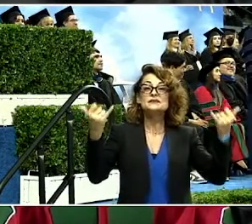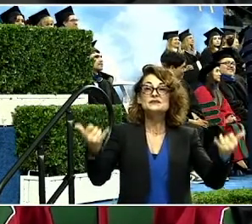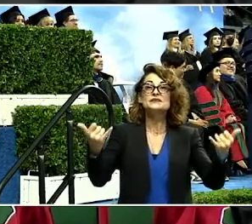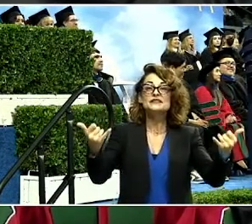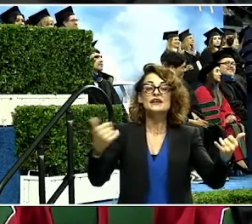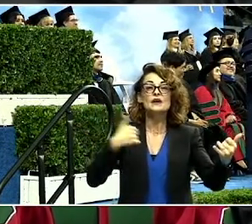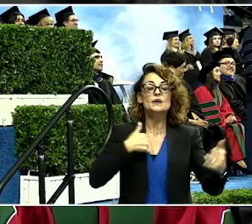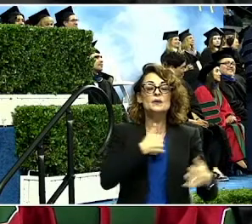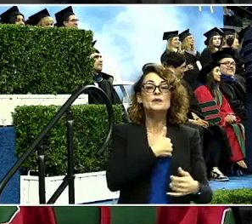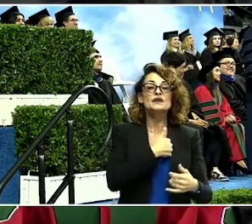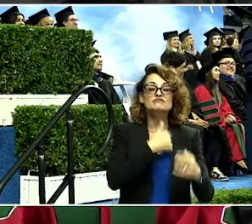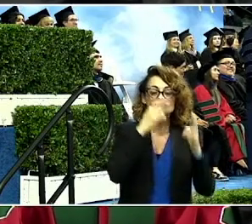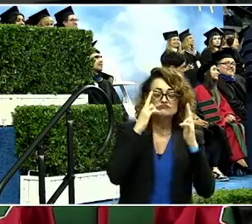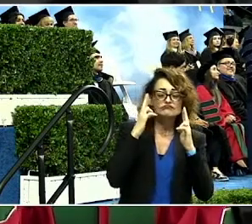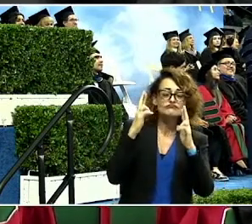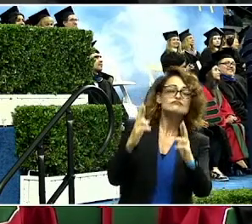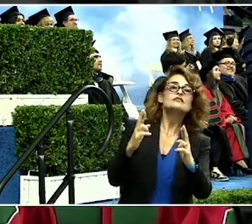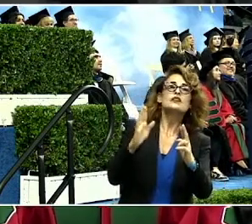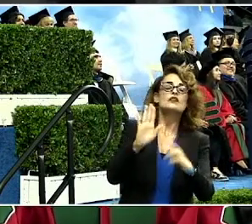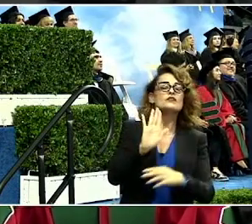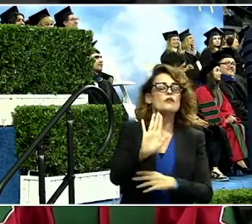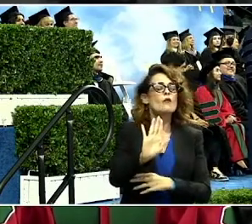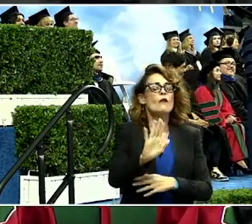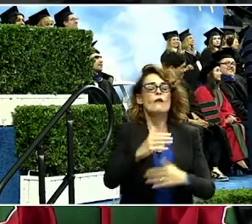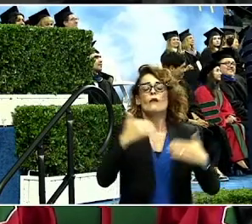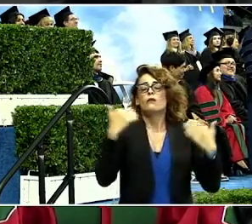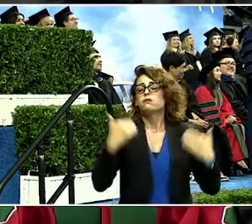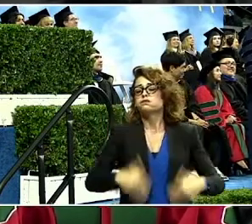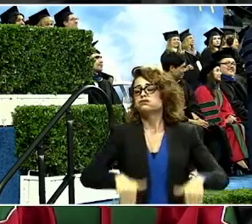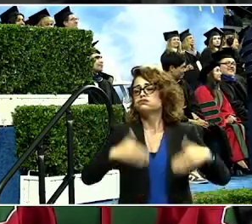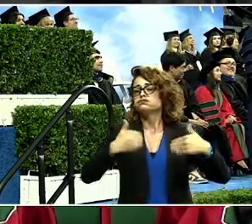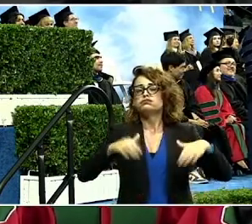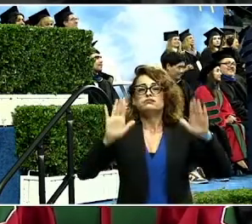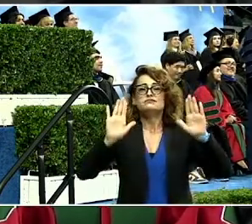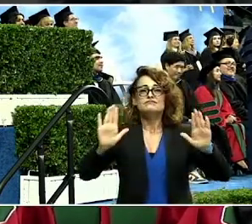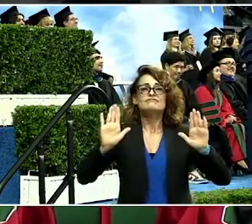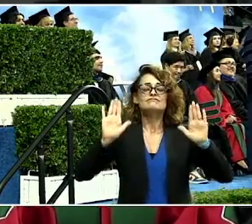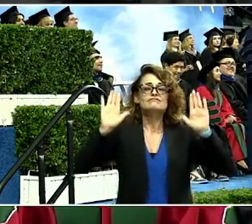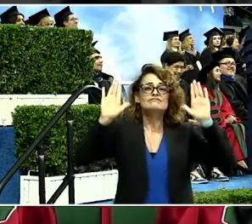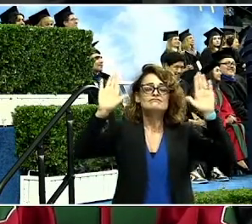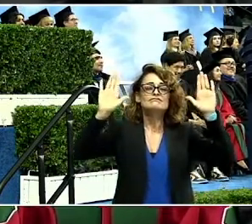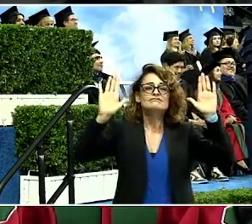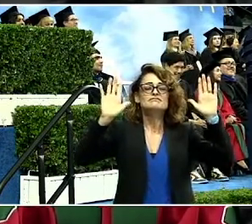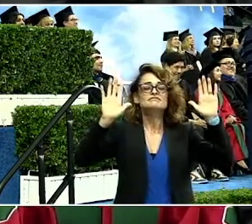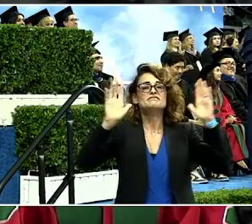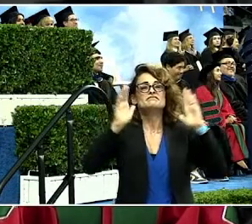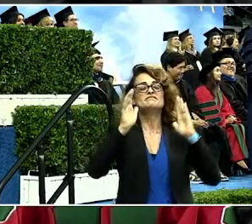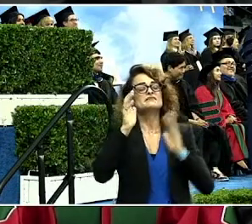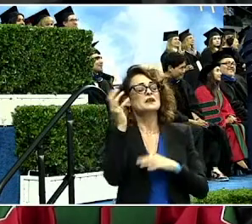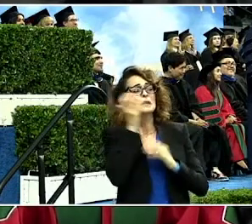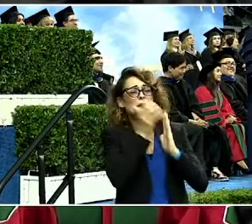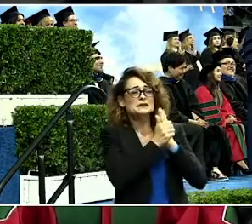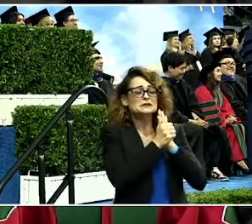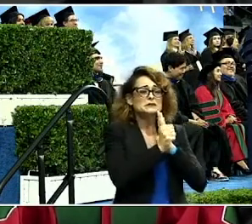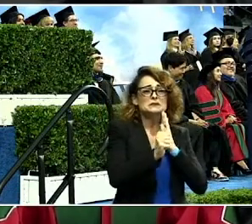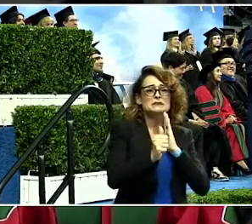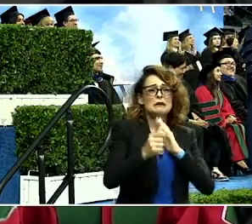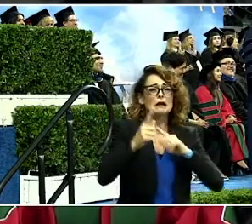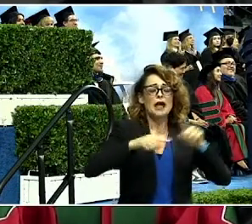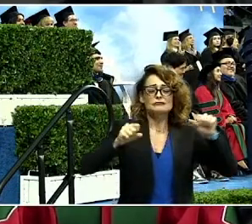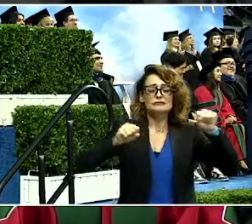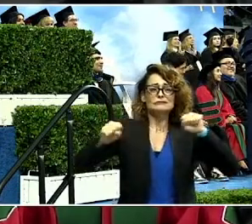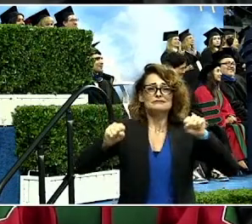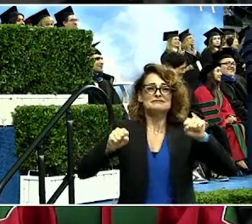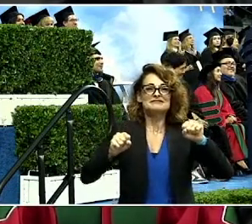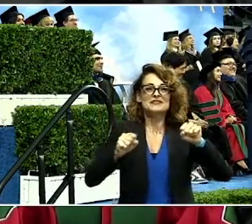pay tribute to the exceptional, the sensational, the unshakable UCLA